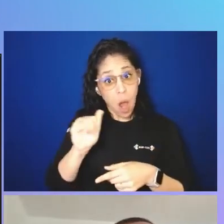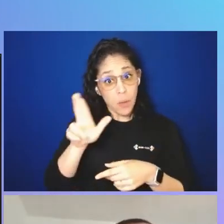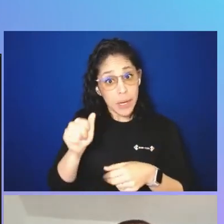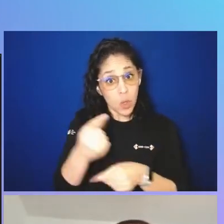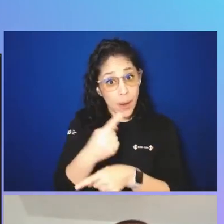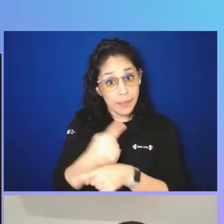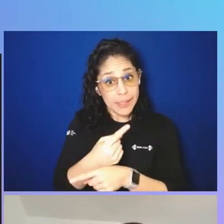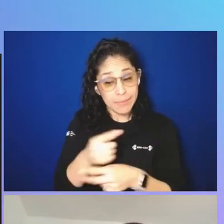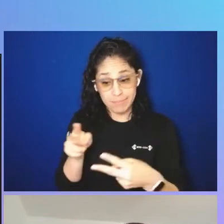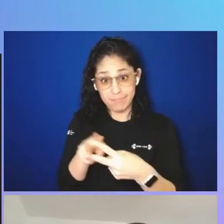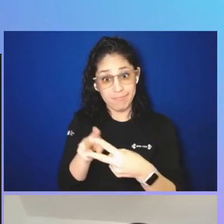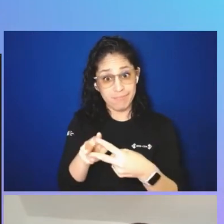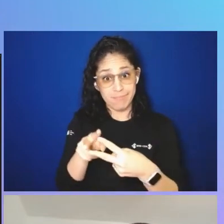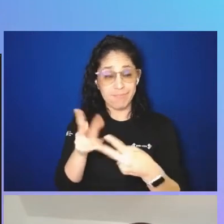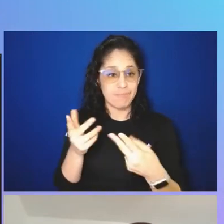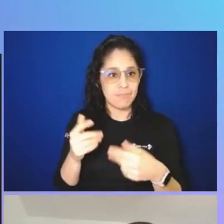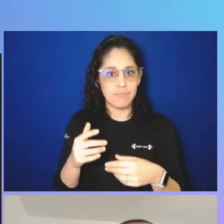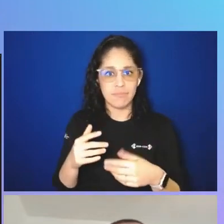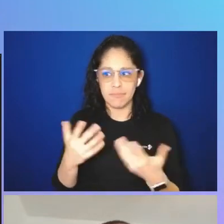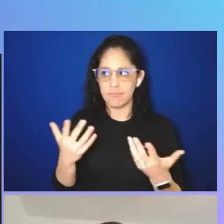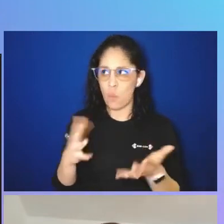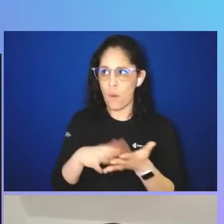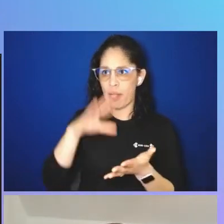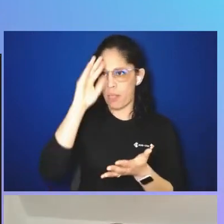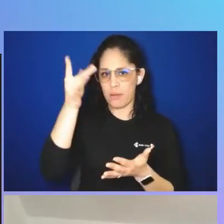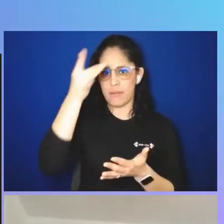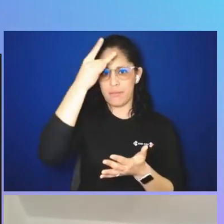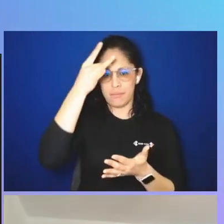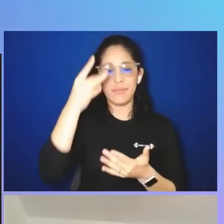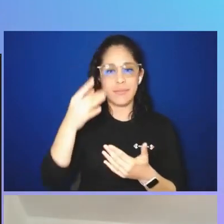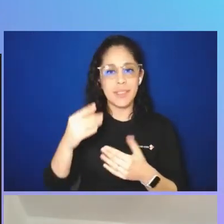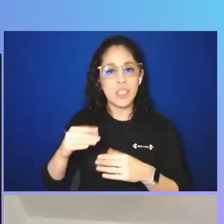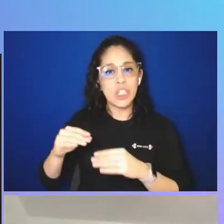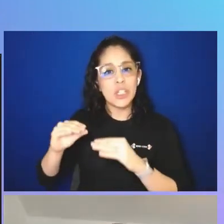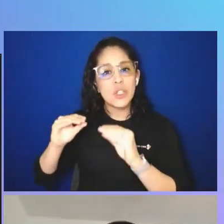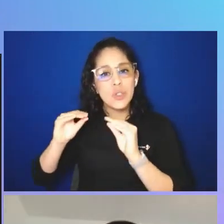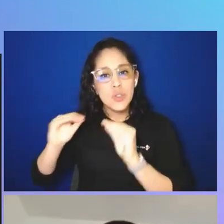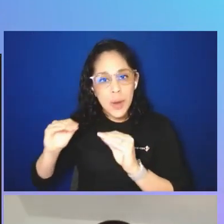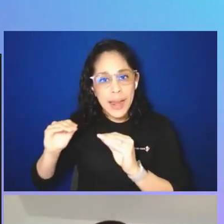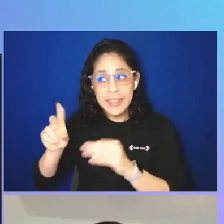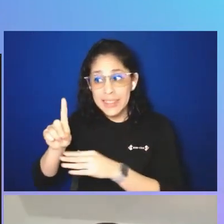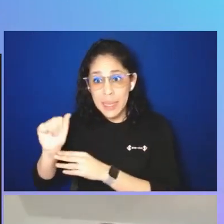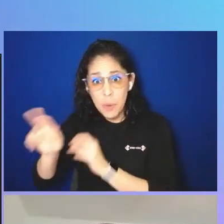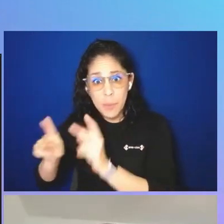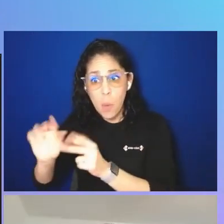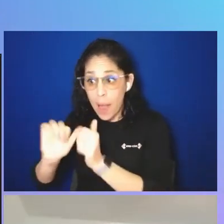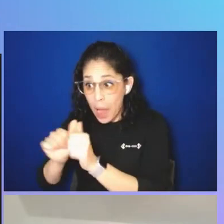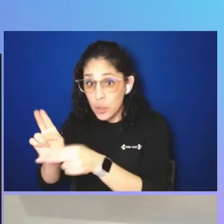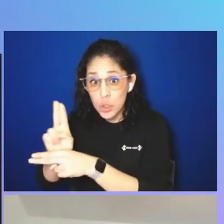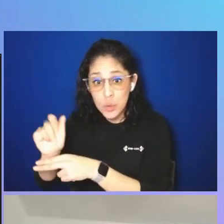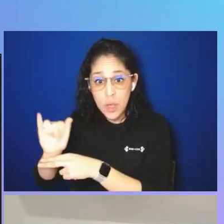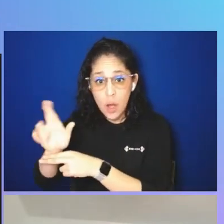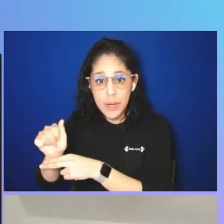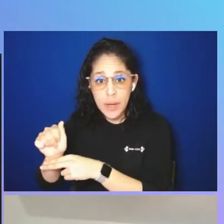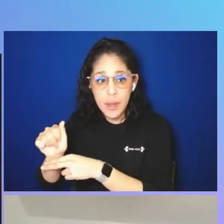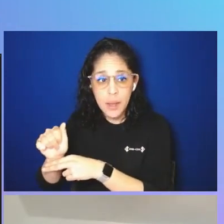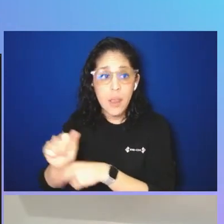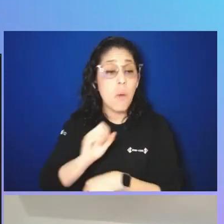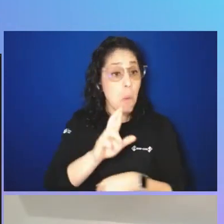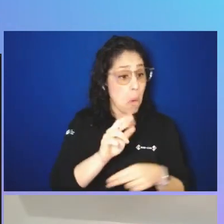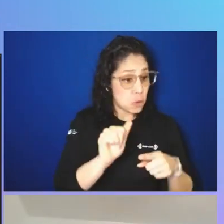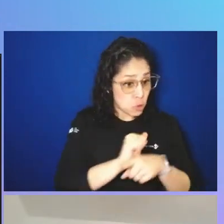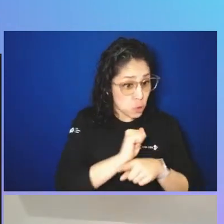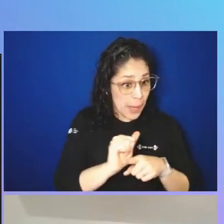What is the lesson here? Train disabled users in ARIA, or train screen reader users in ARIA.